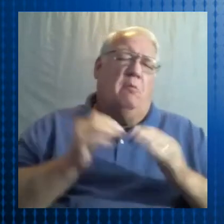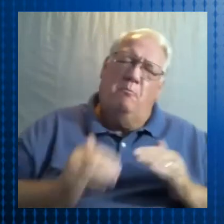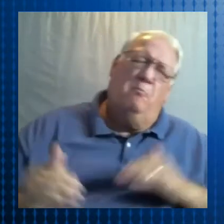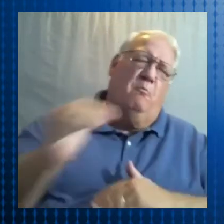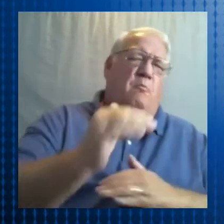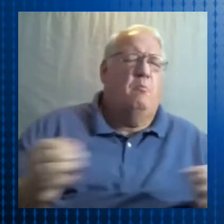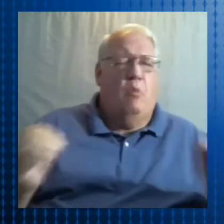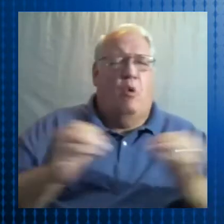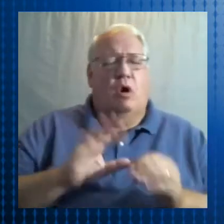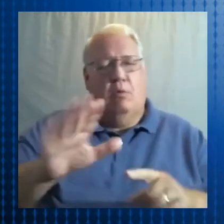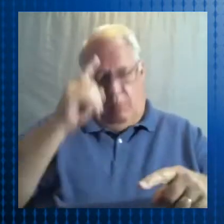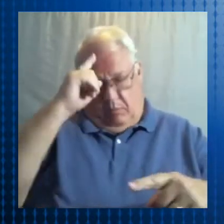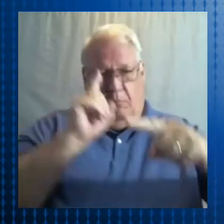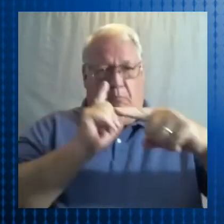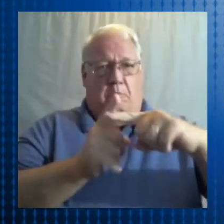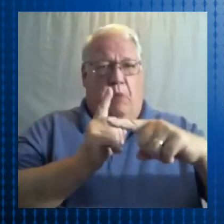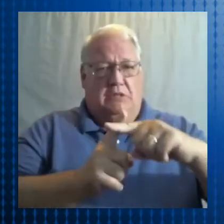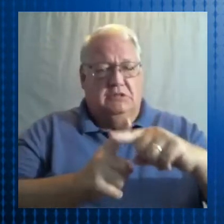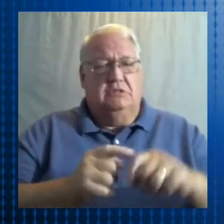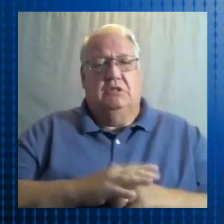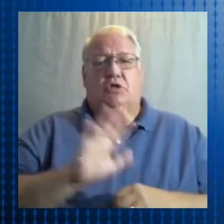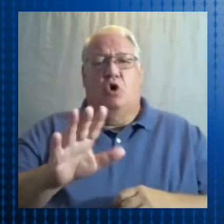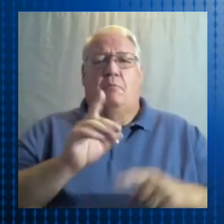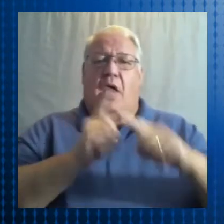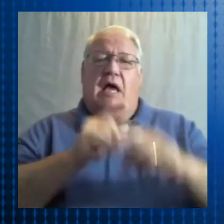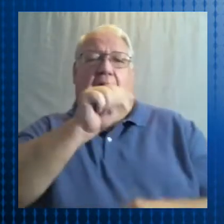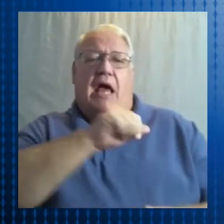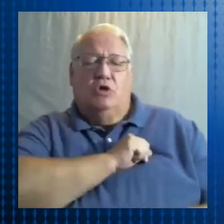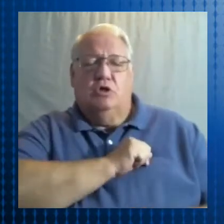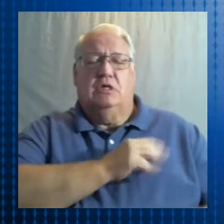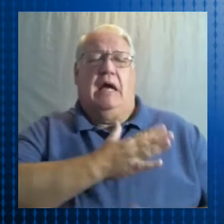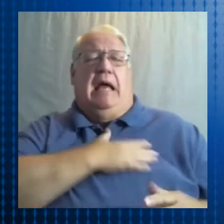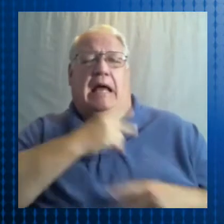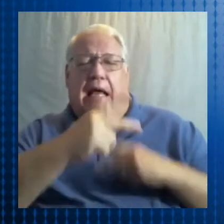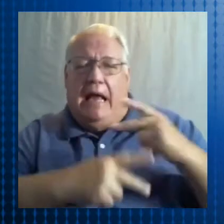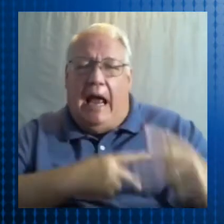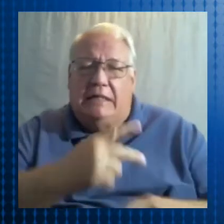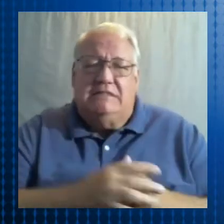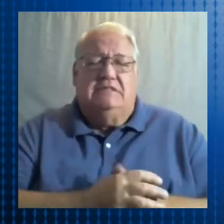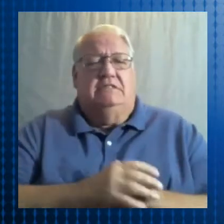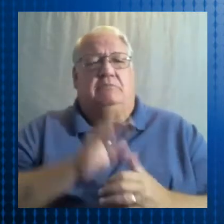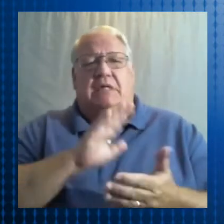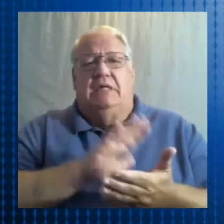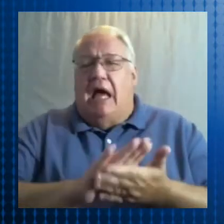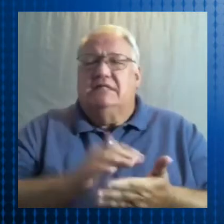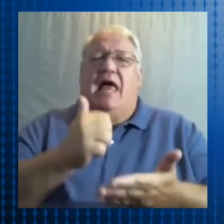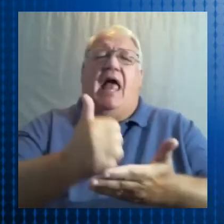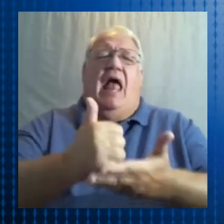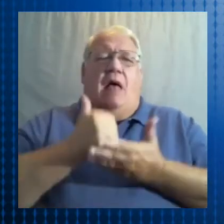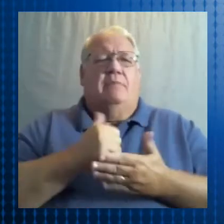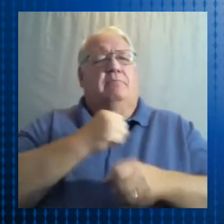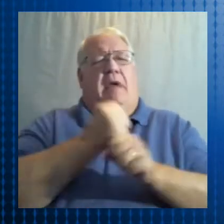mindset, service-oriented attitude, and kindness all year long help us to create a community that